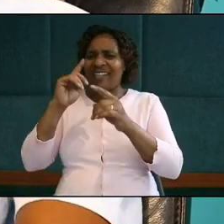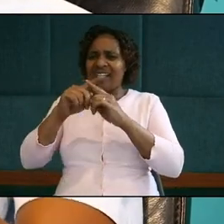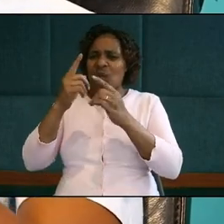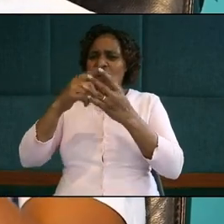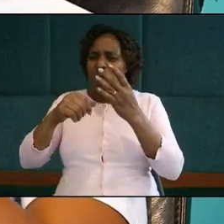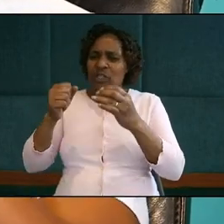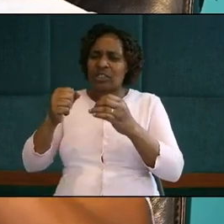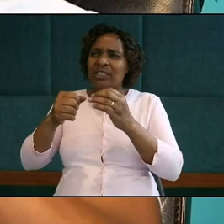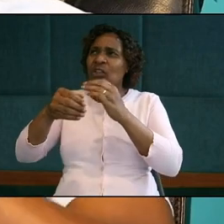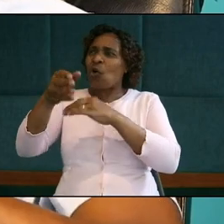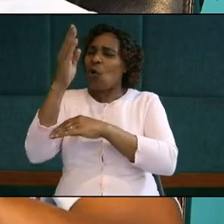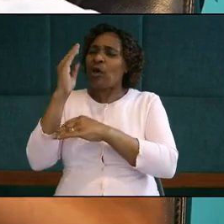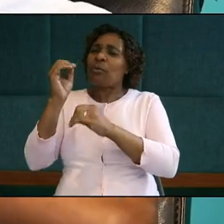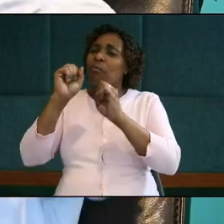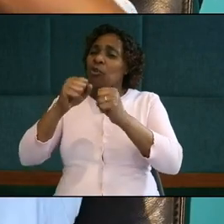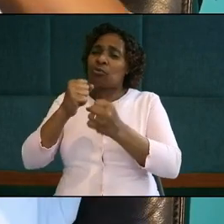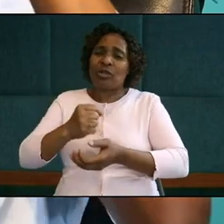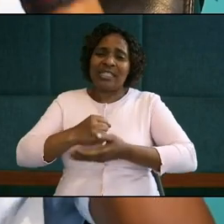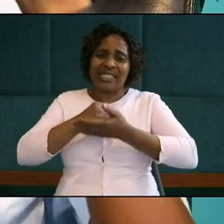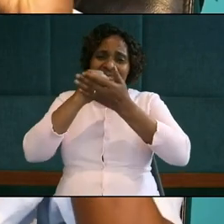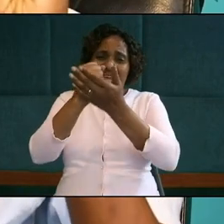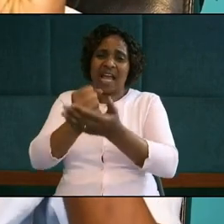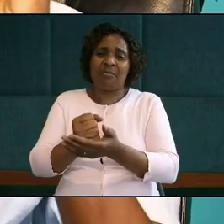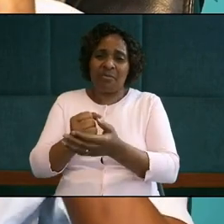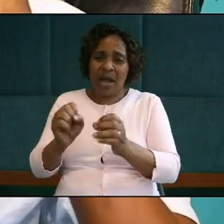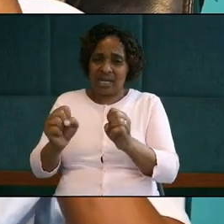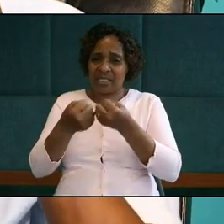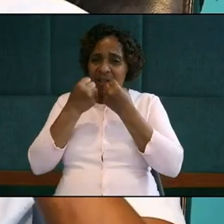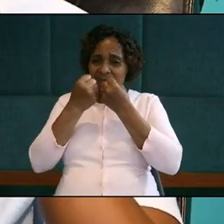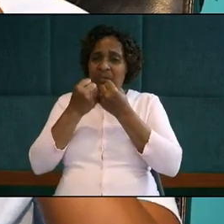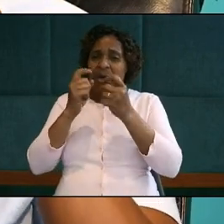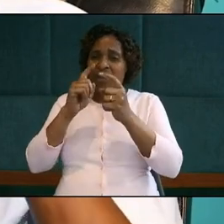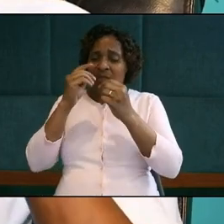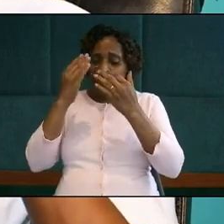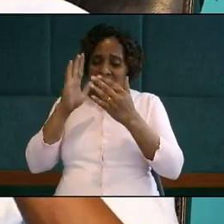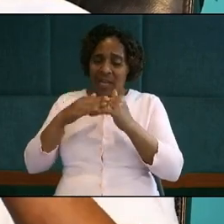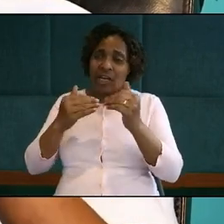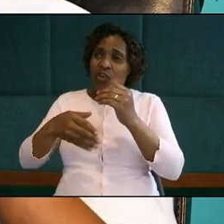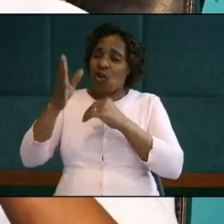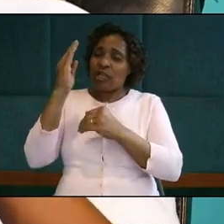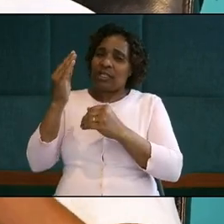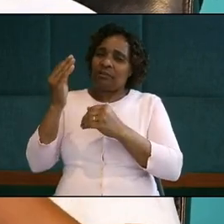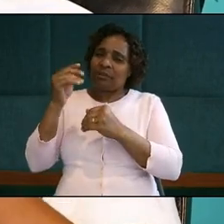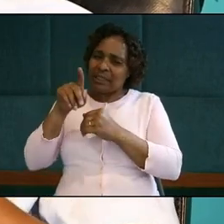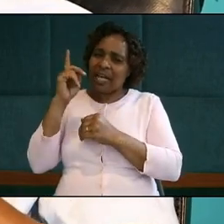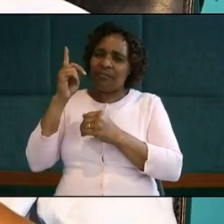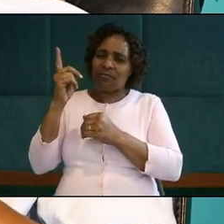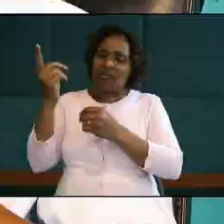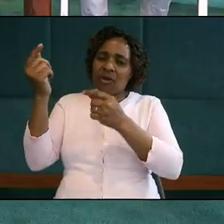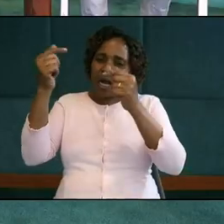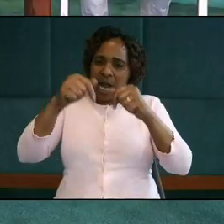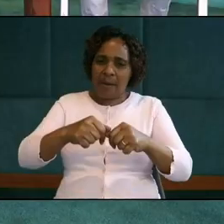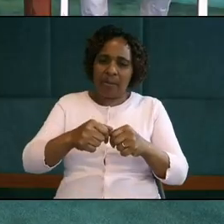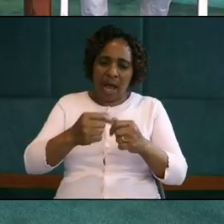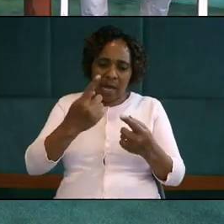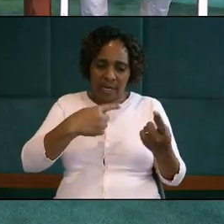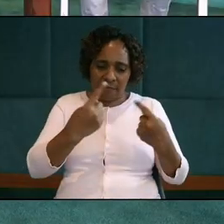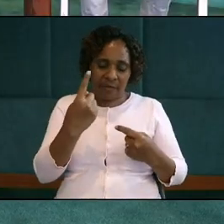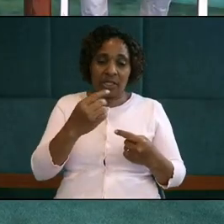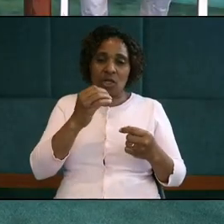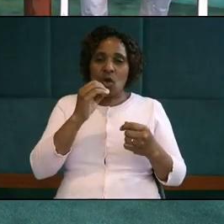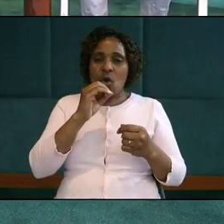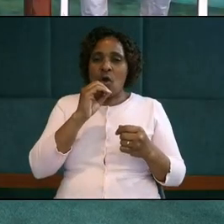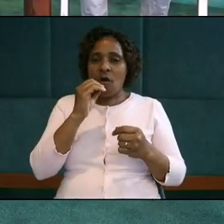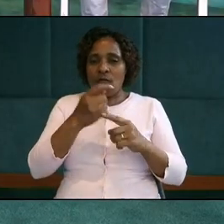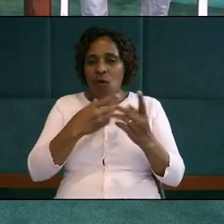will save them. Yeah, and not God. Rather than being God himself yeah. as the person who will save them from yeah. their enemies. Yeah, it reminds me of the verse that